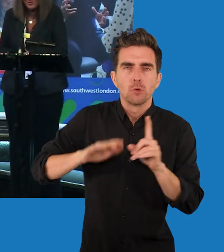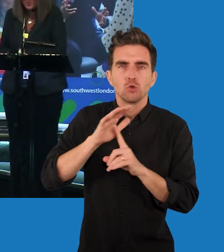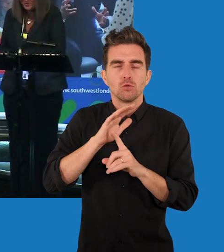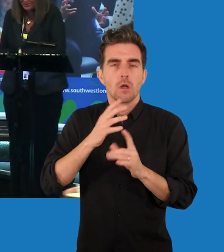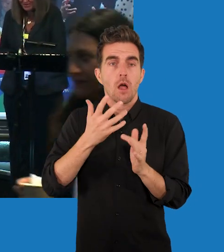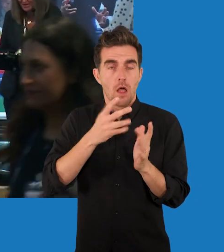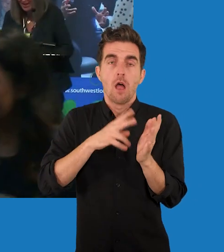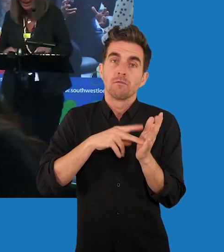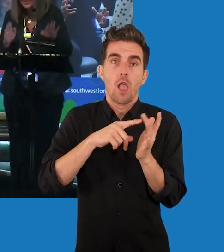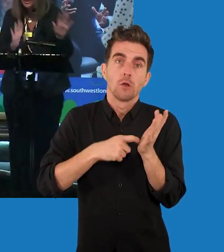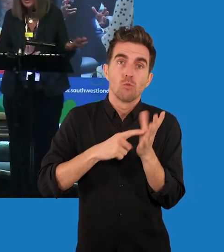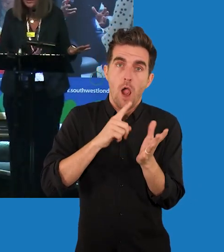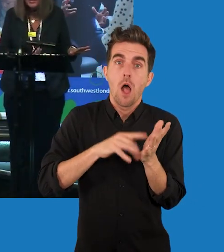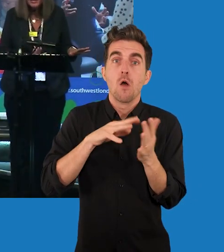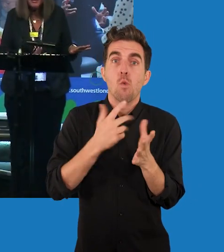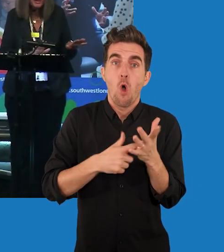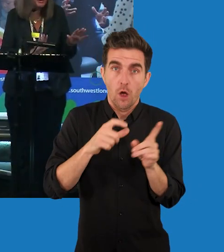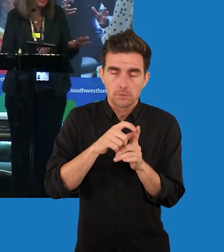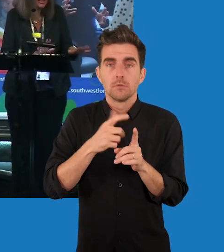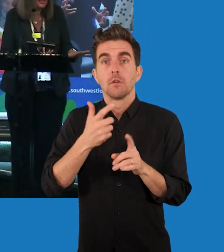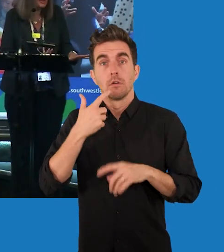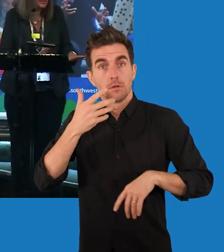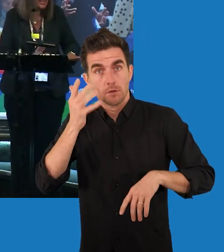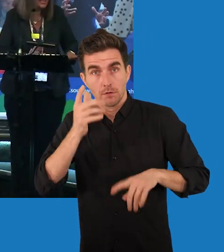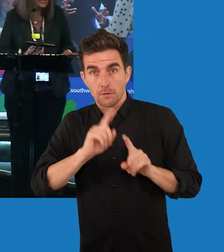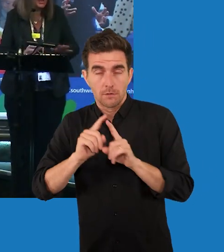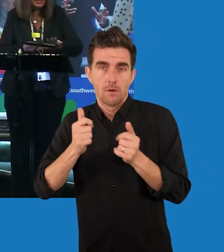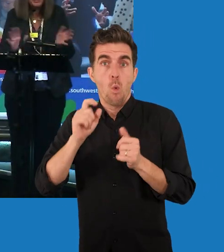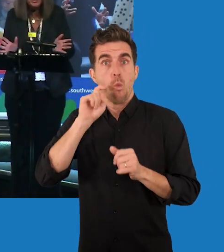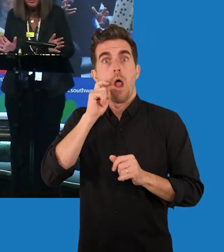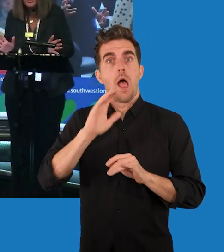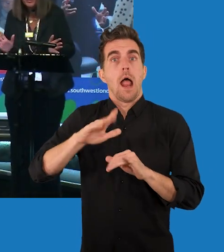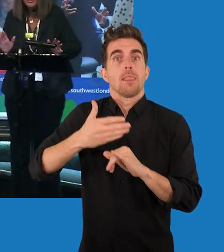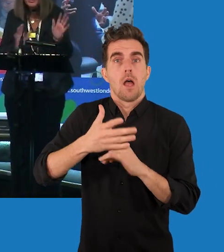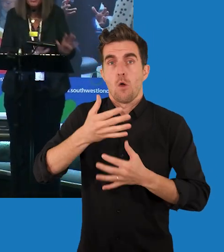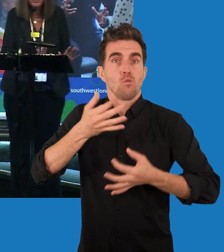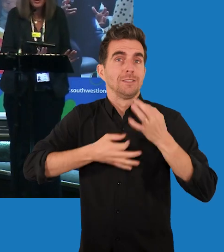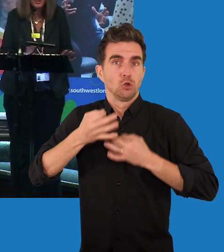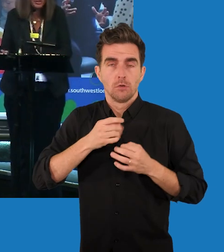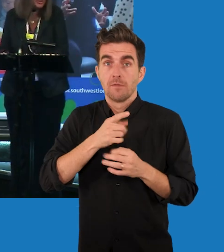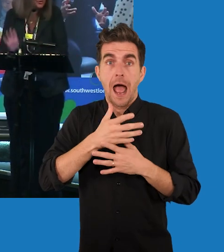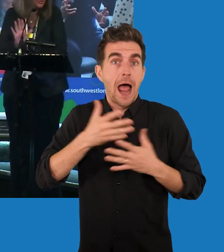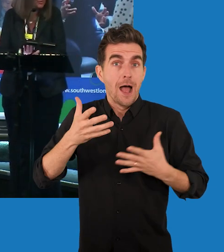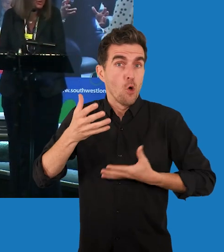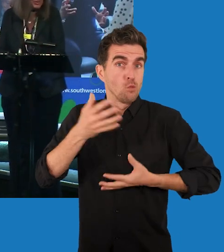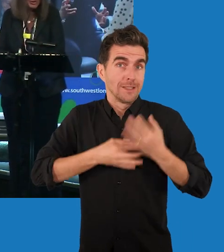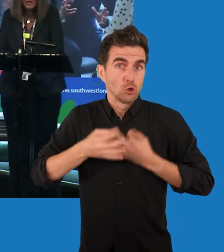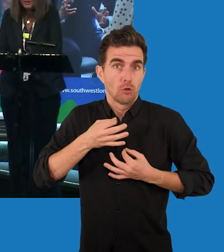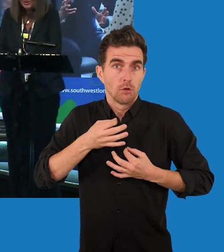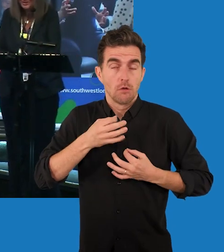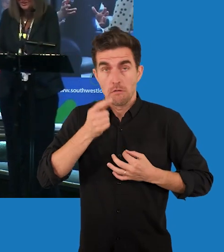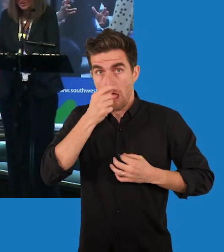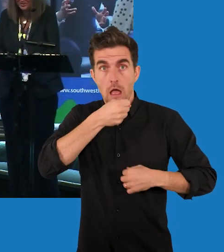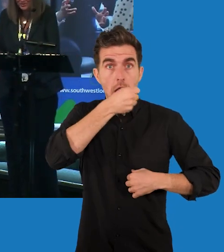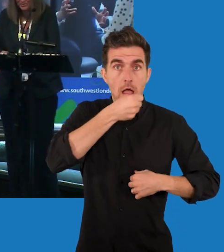the virtual ward as well. And I think some of our speakers are going to hang around to the end, so there's going to be a Q&A at the end. So if you've got any questions for them, they'll hang